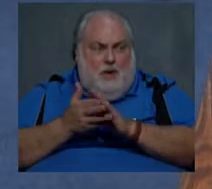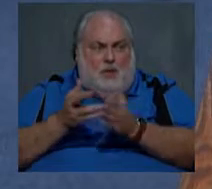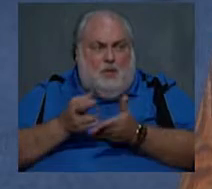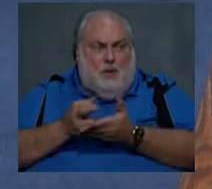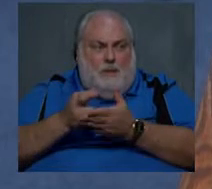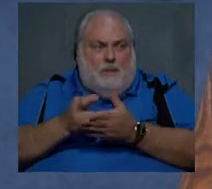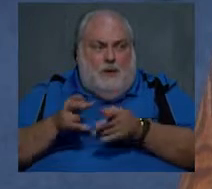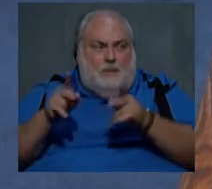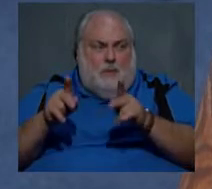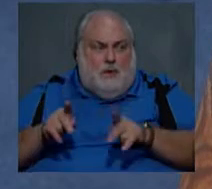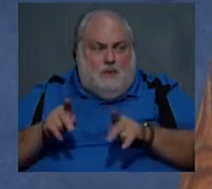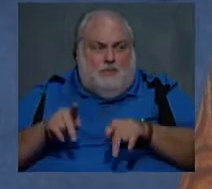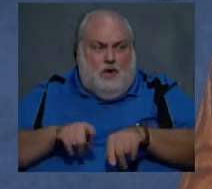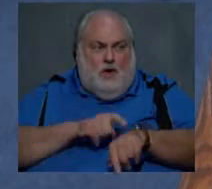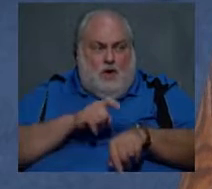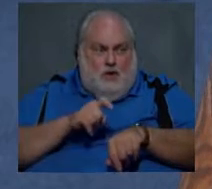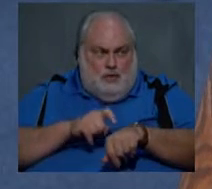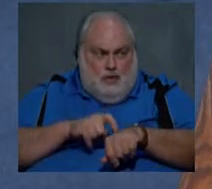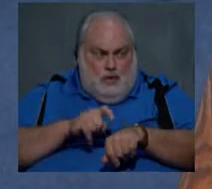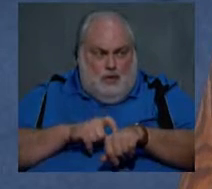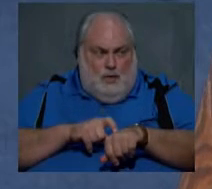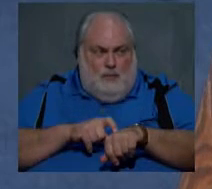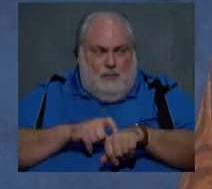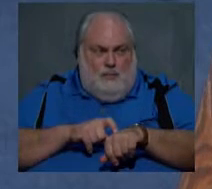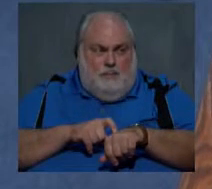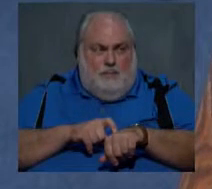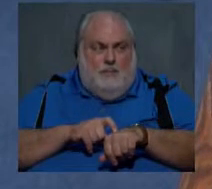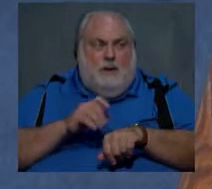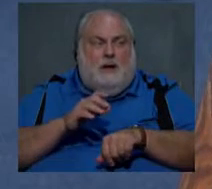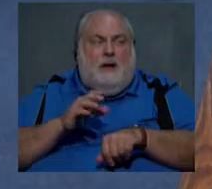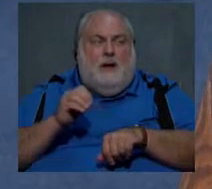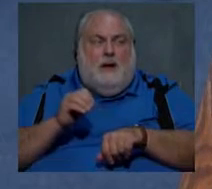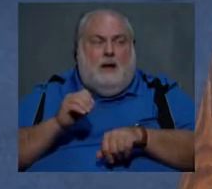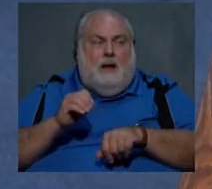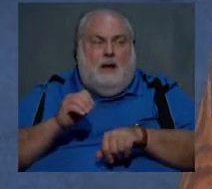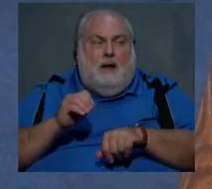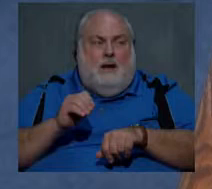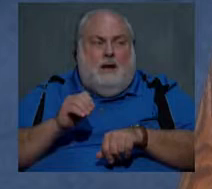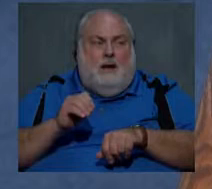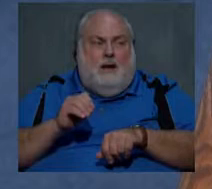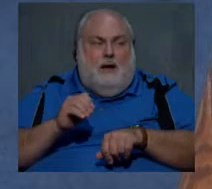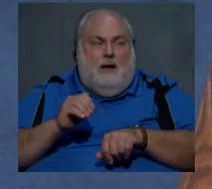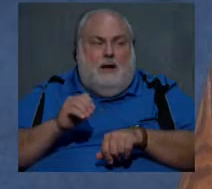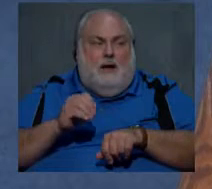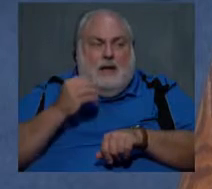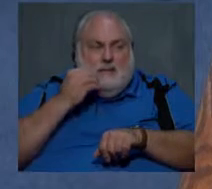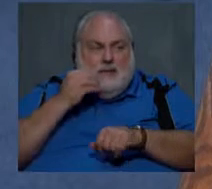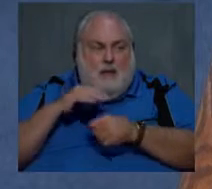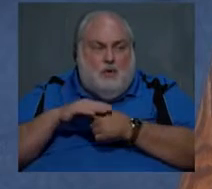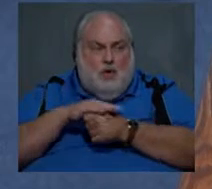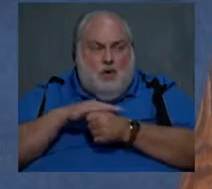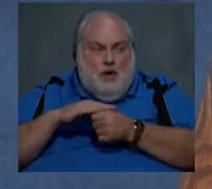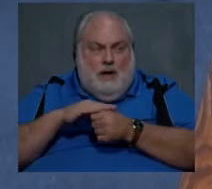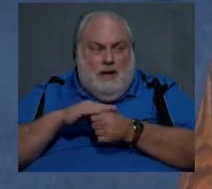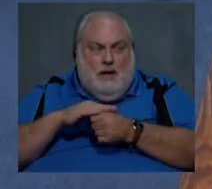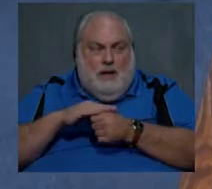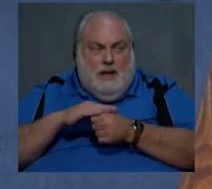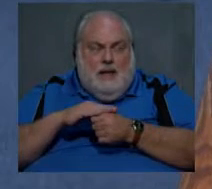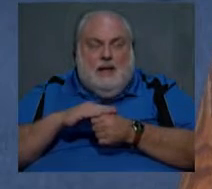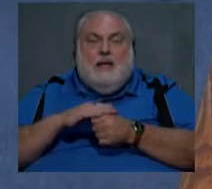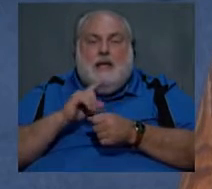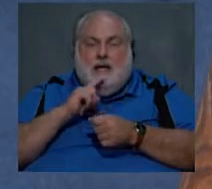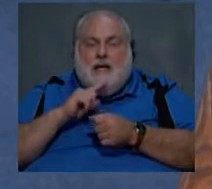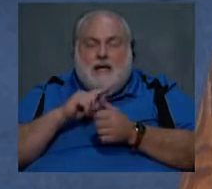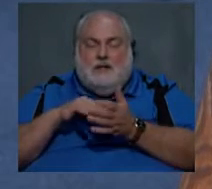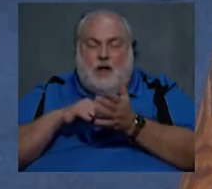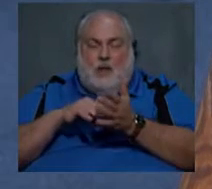rehab where a person will be there long term. And because our neighborhood is far stretching